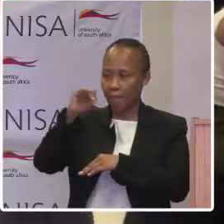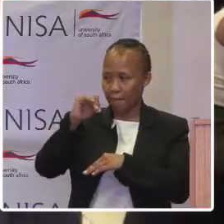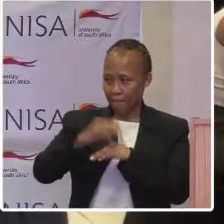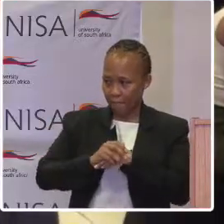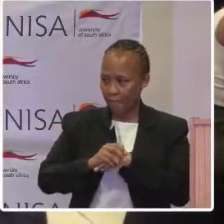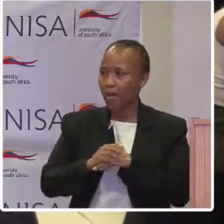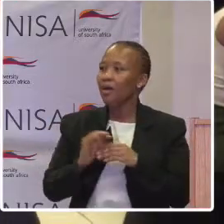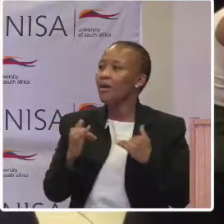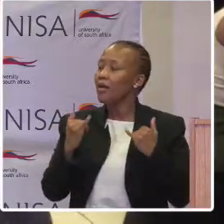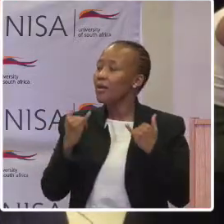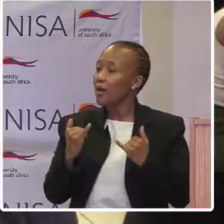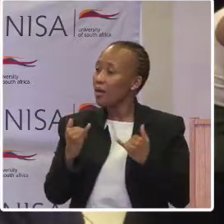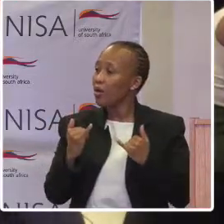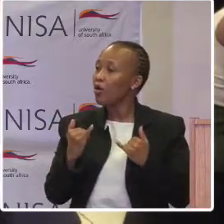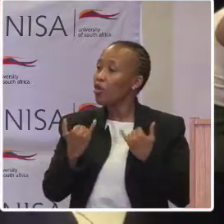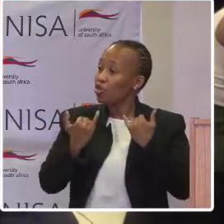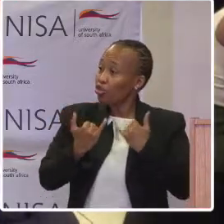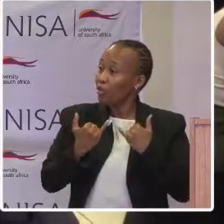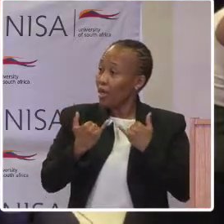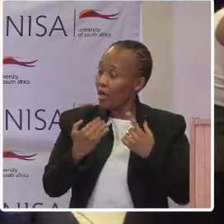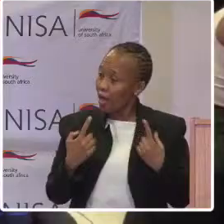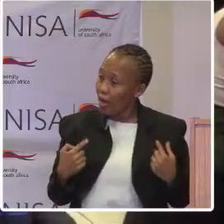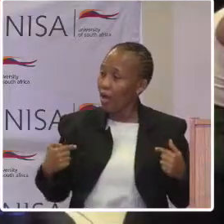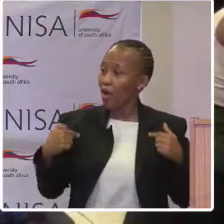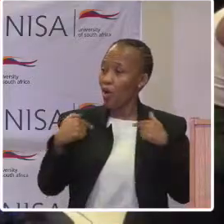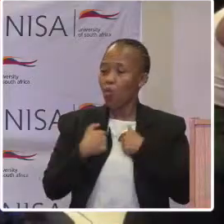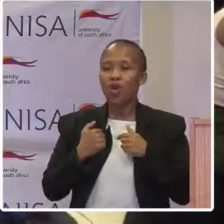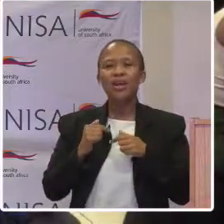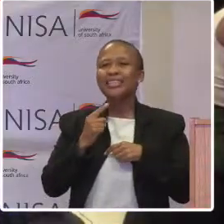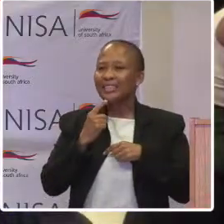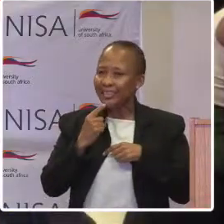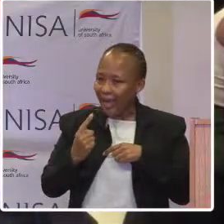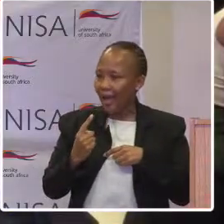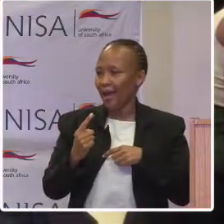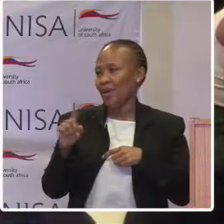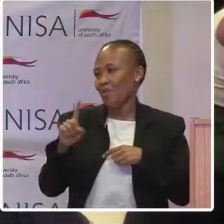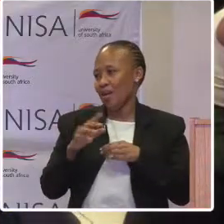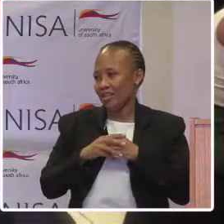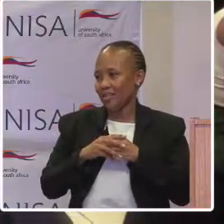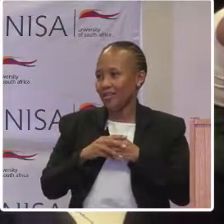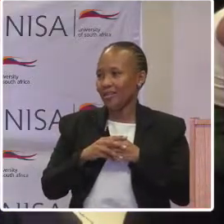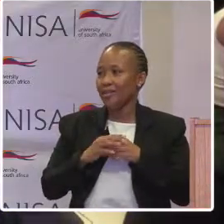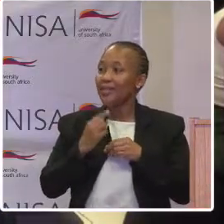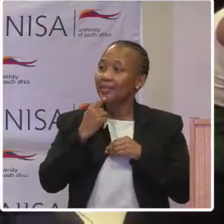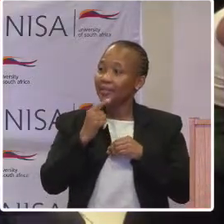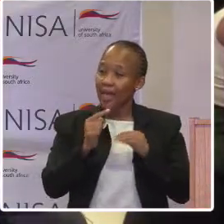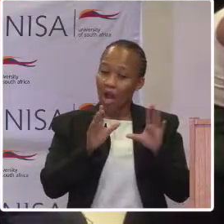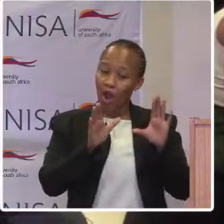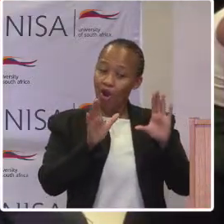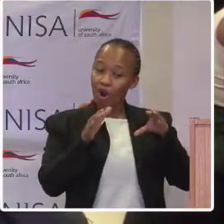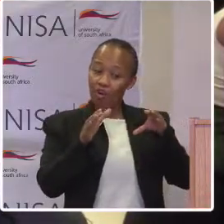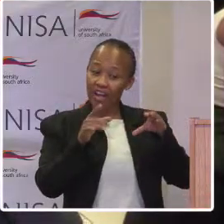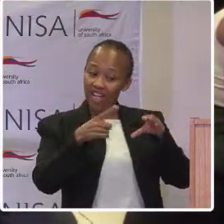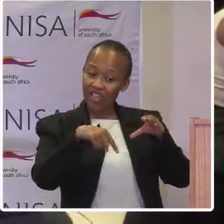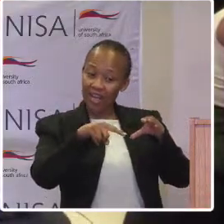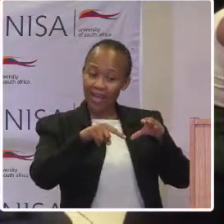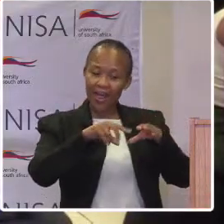same. And today you're going further in saying this congregation must